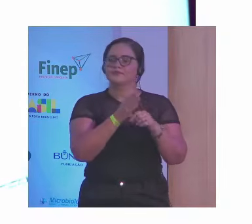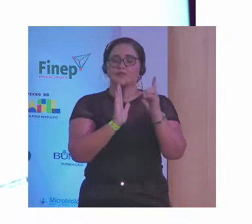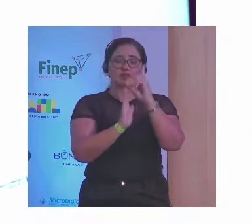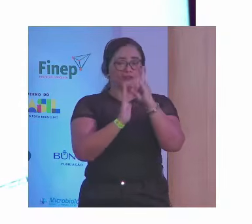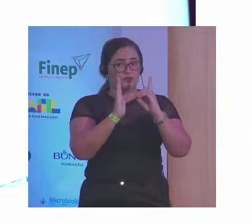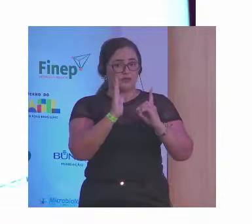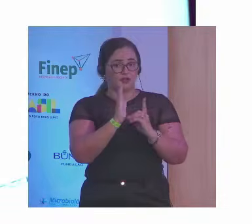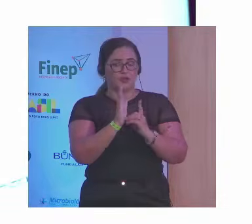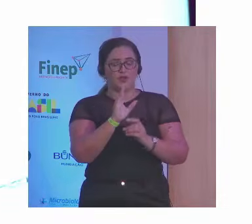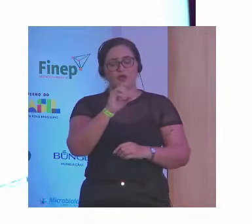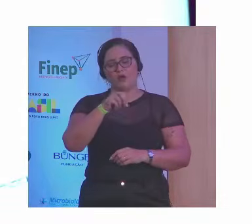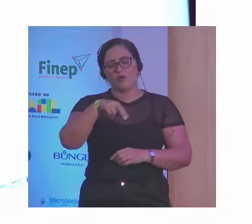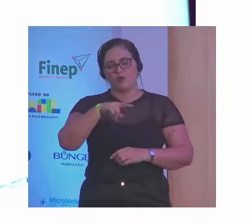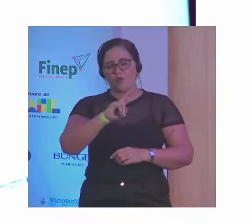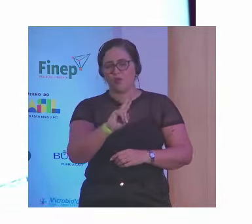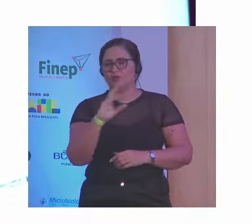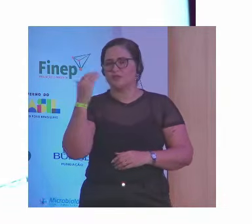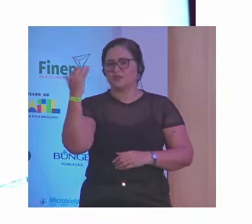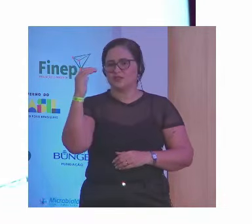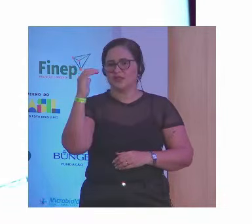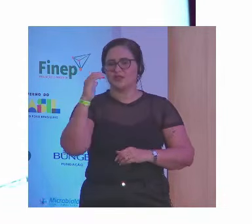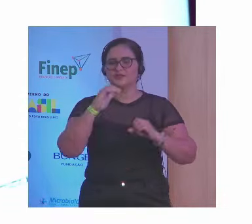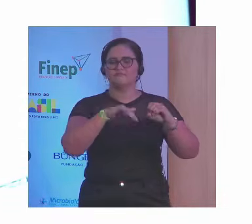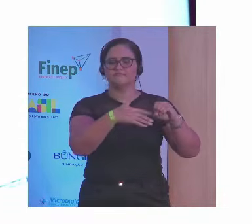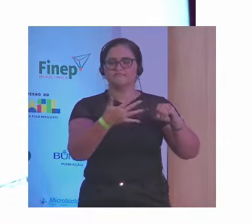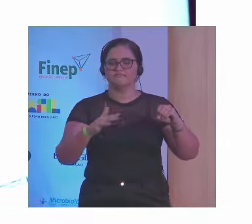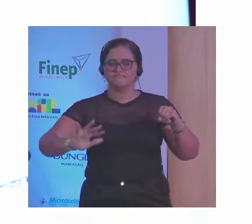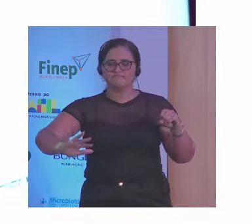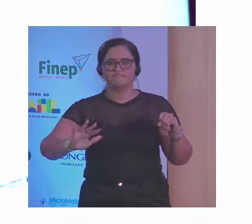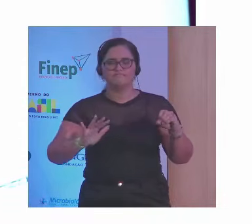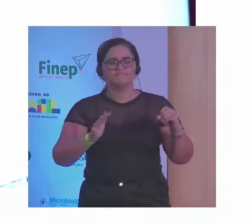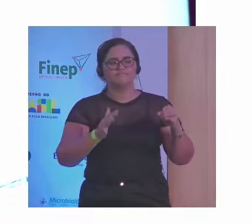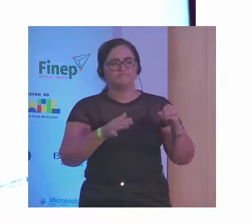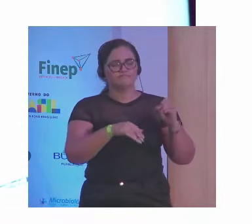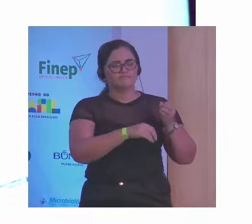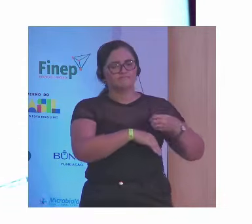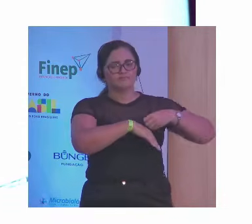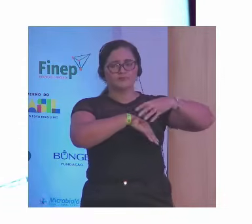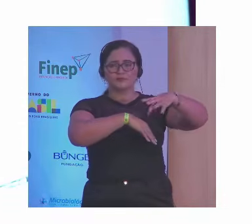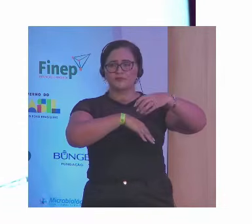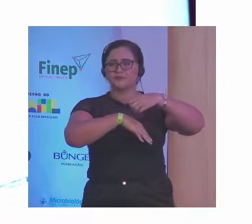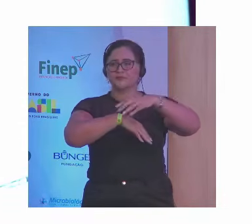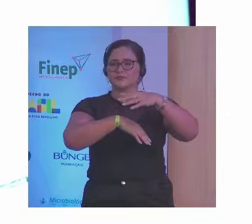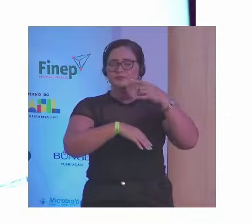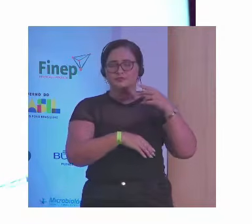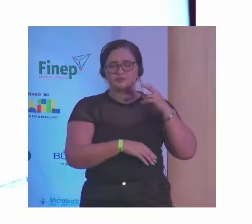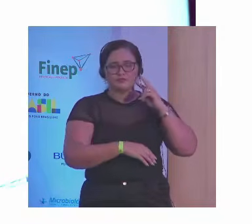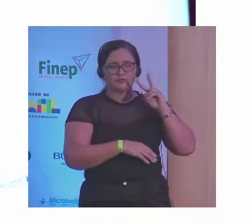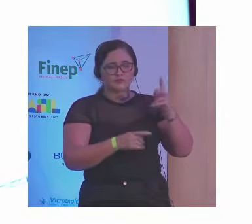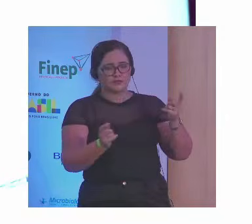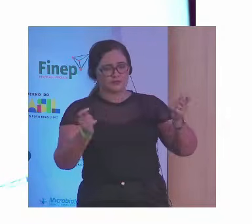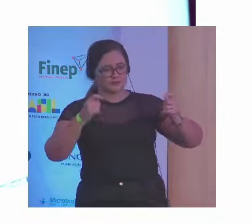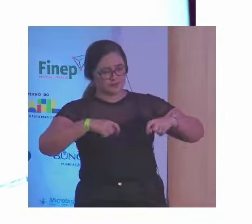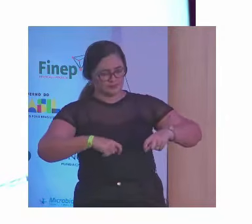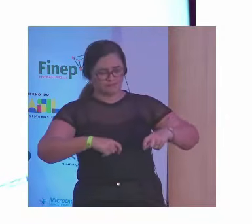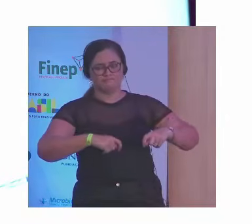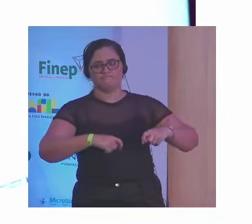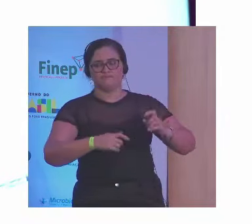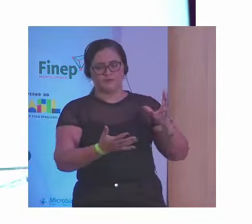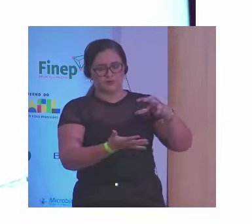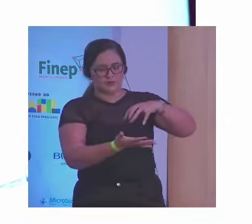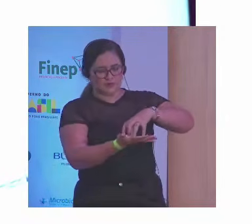Science, sharing the Ocean Prediction Decade Collaborative Center. So